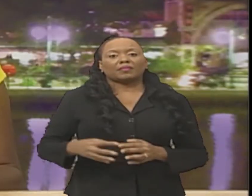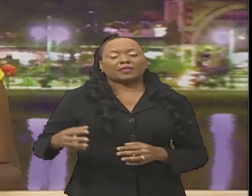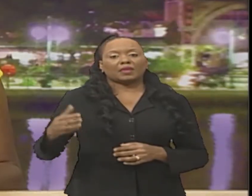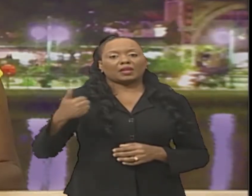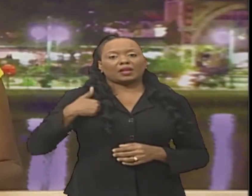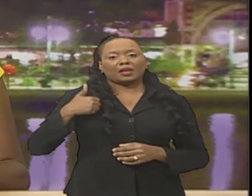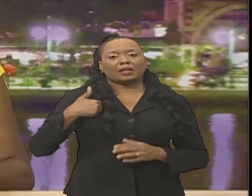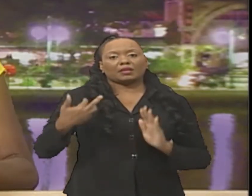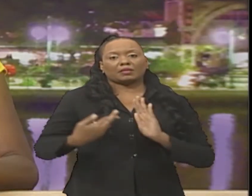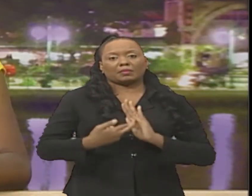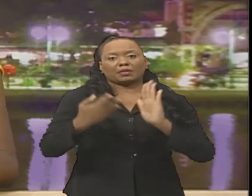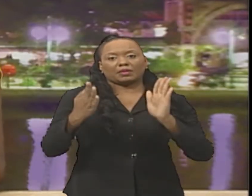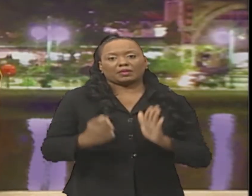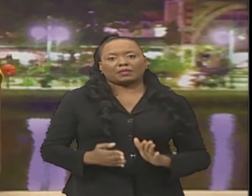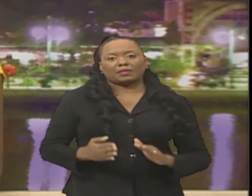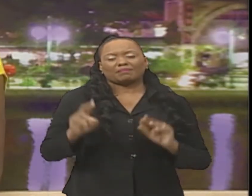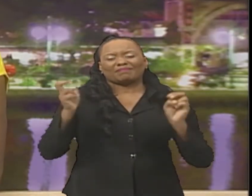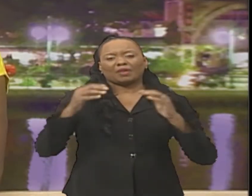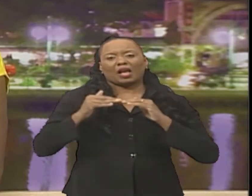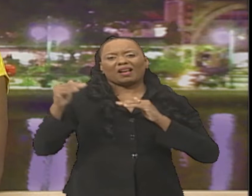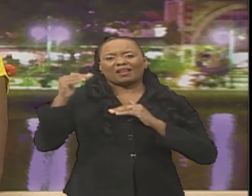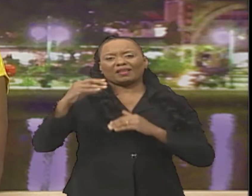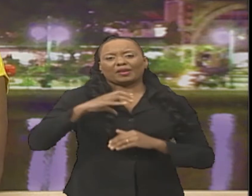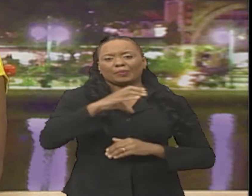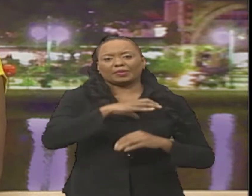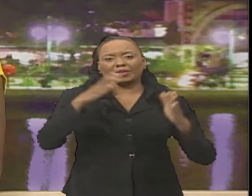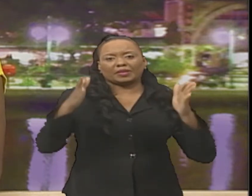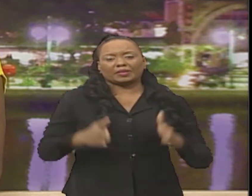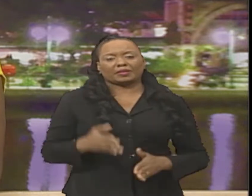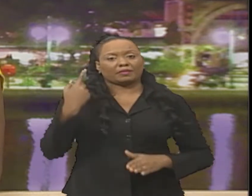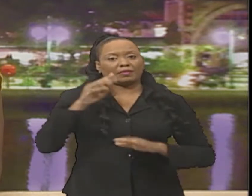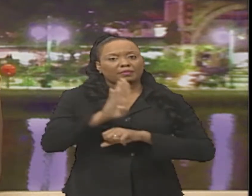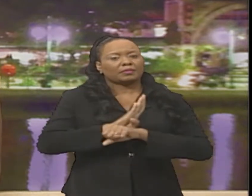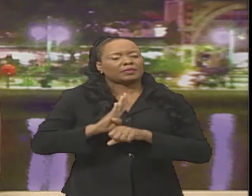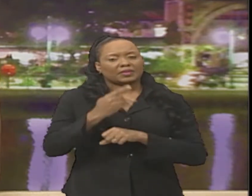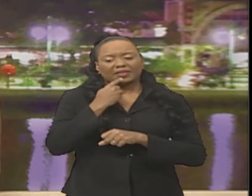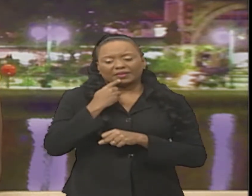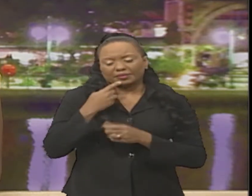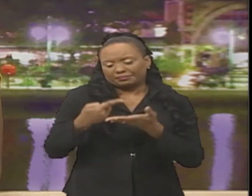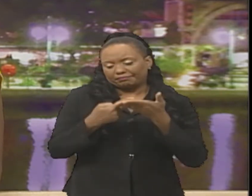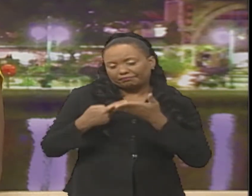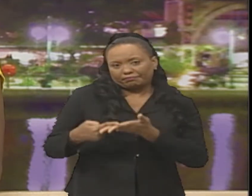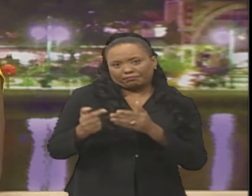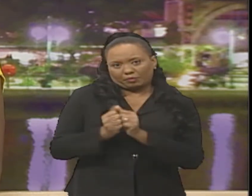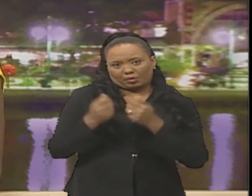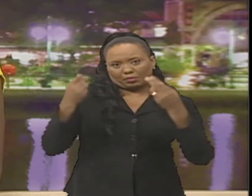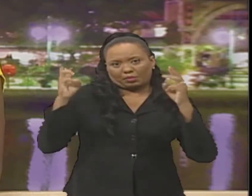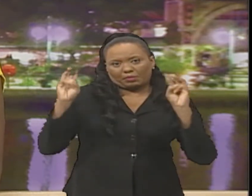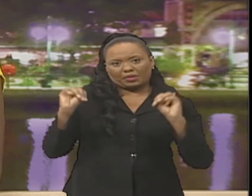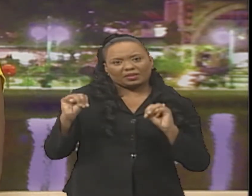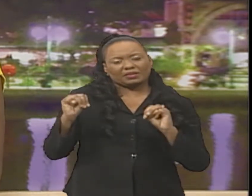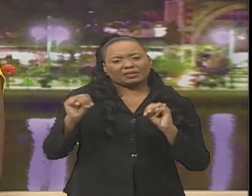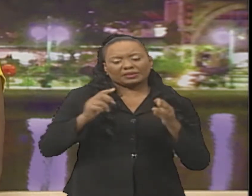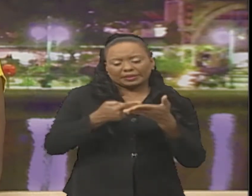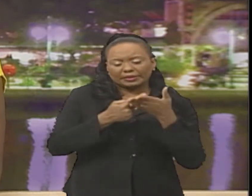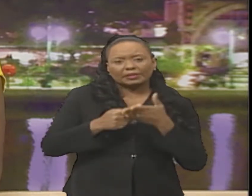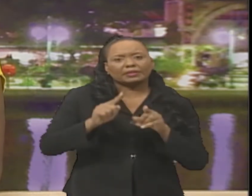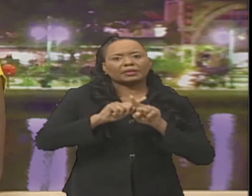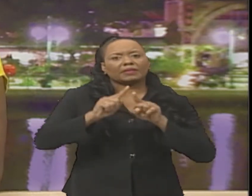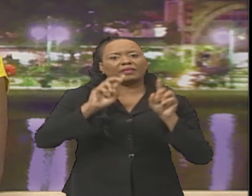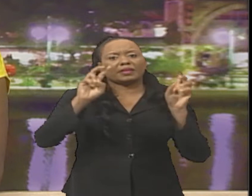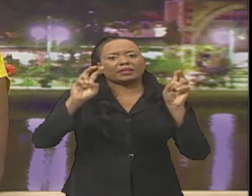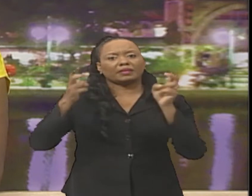Canada's High Commissioner to Barbados, Marie Legault, says the discussion with Prime Minister Motley covered a number of issues,